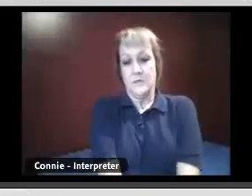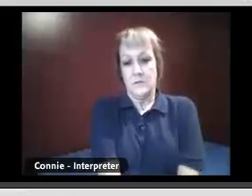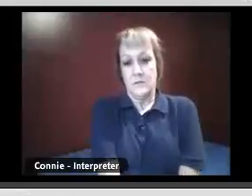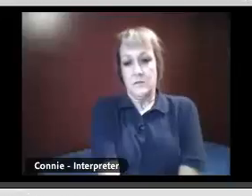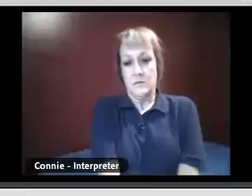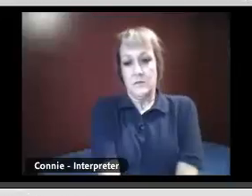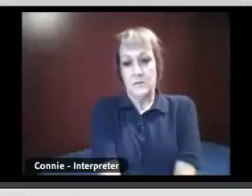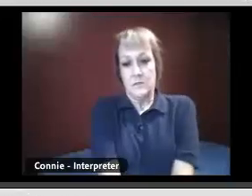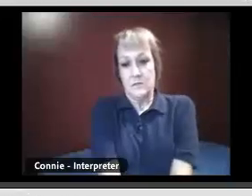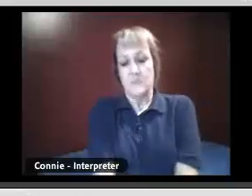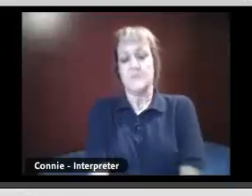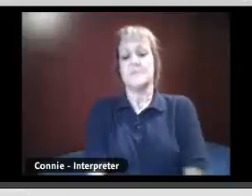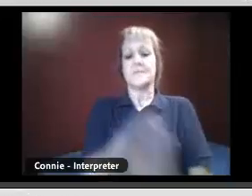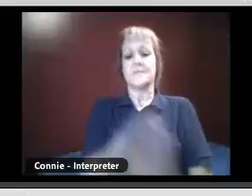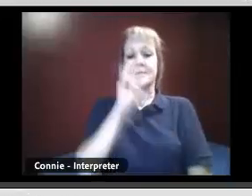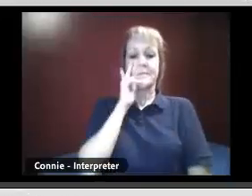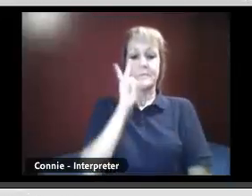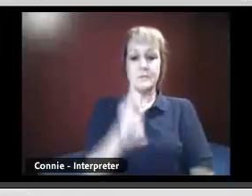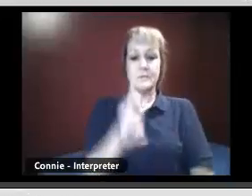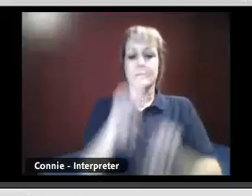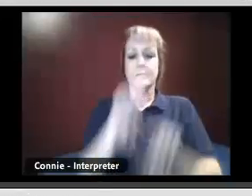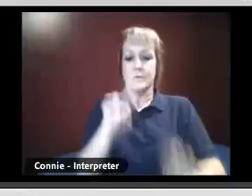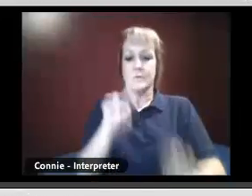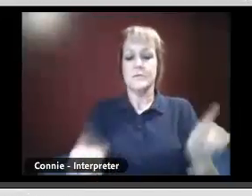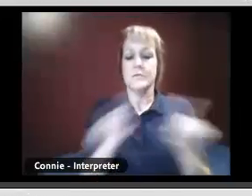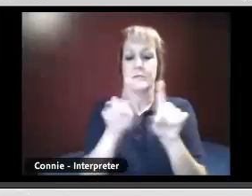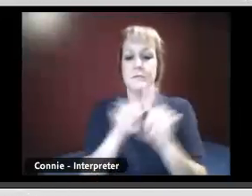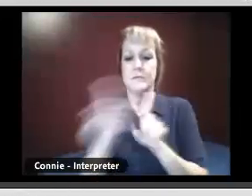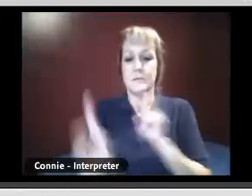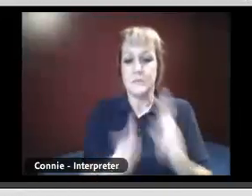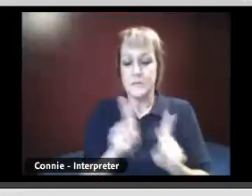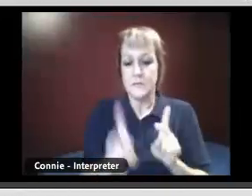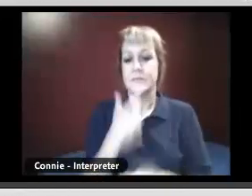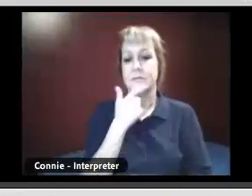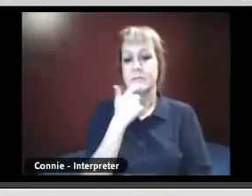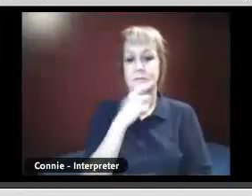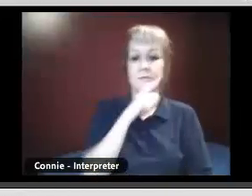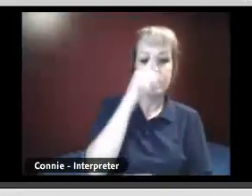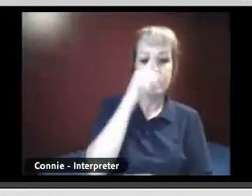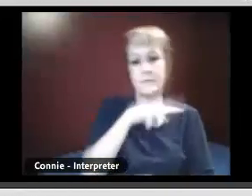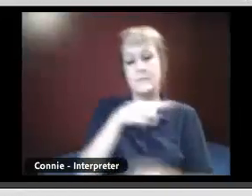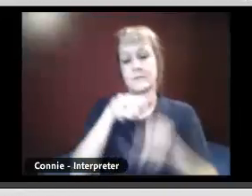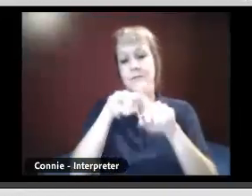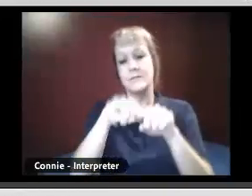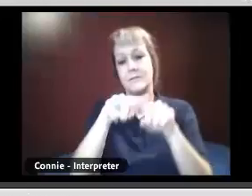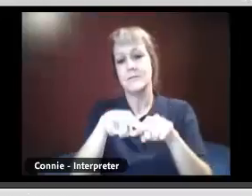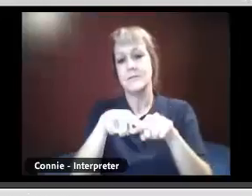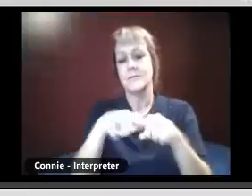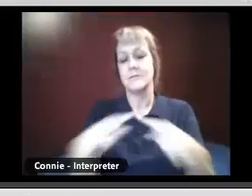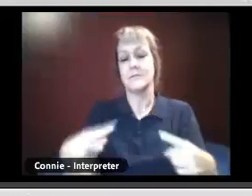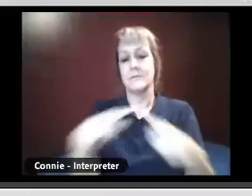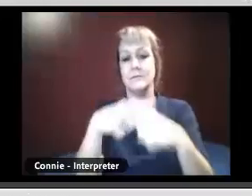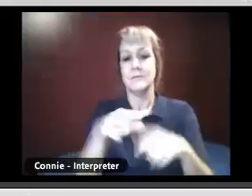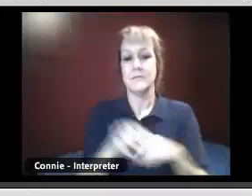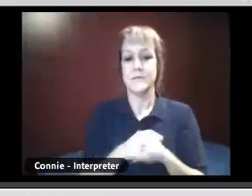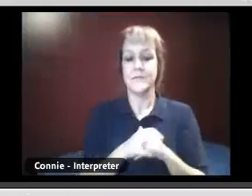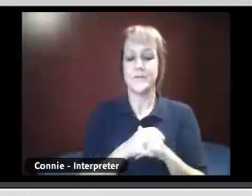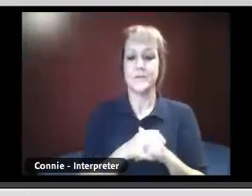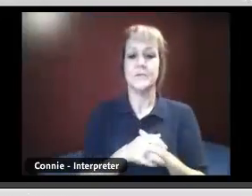I'm seeing several people on the line here. Could be true, could be false, depending on the conflict.